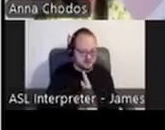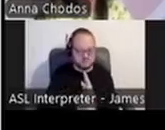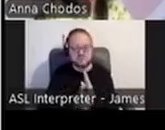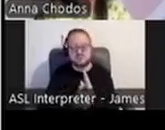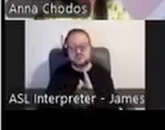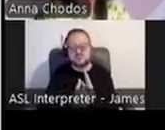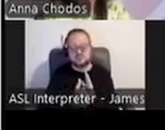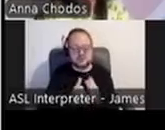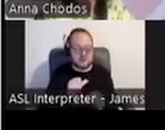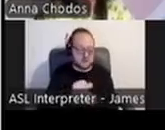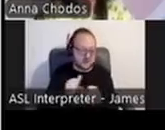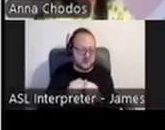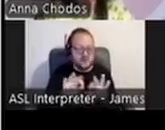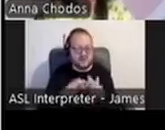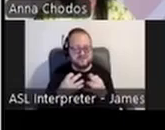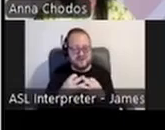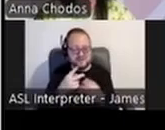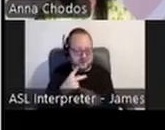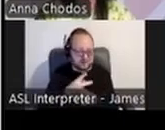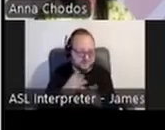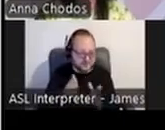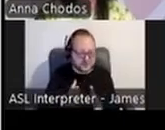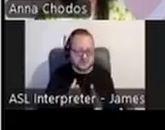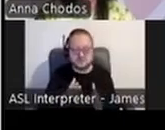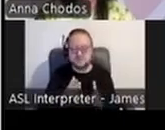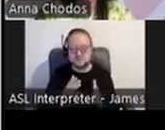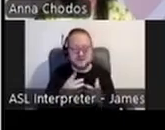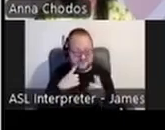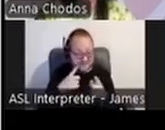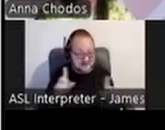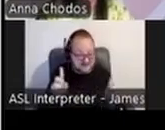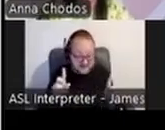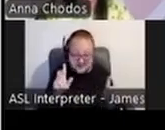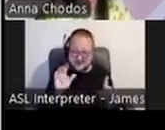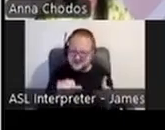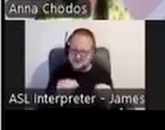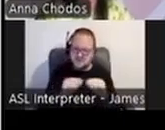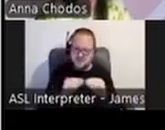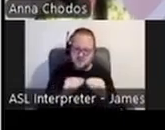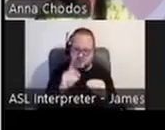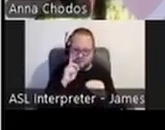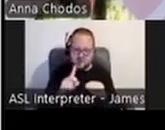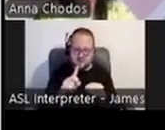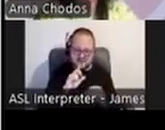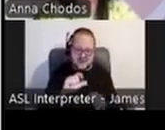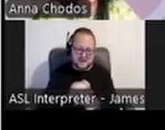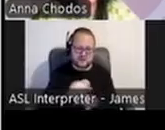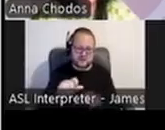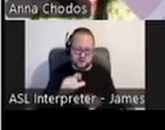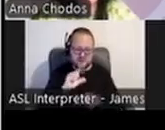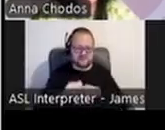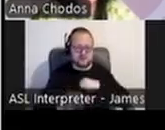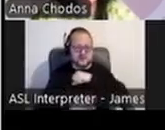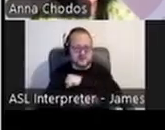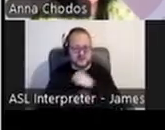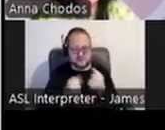caregivers effectively. That's more just like the absolute foundation of being able to work with caregivers. But I